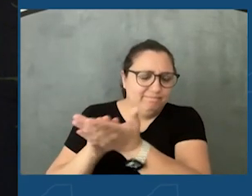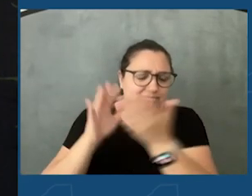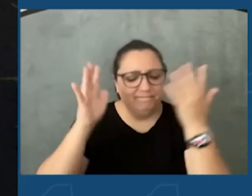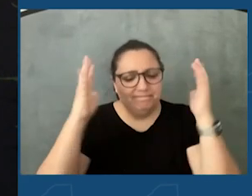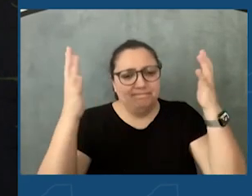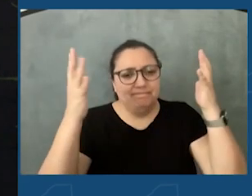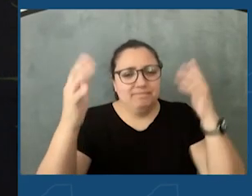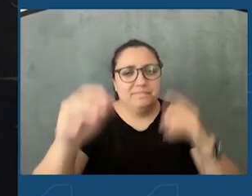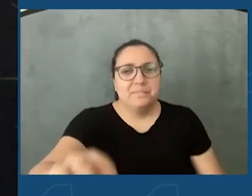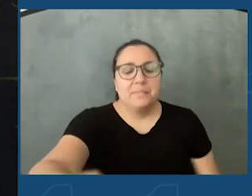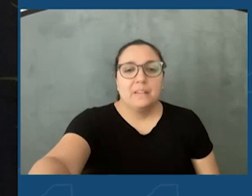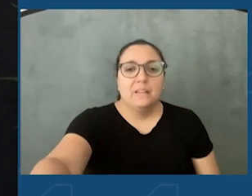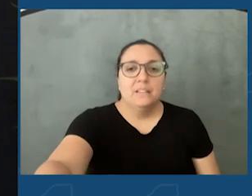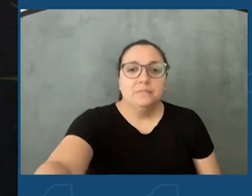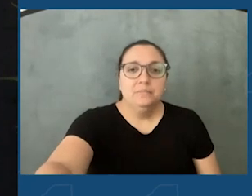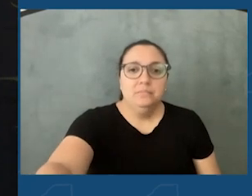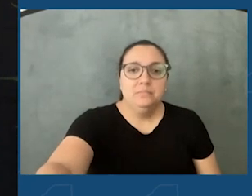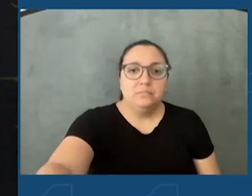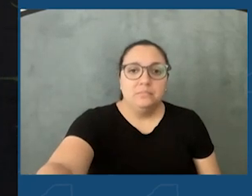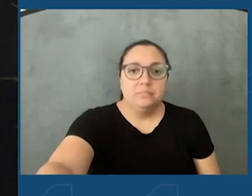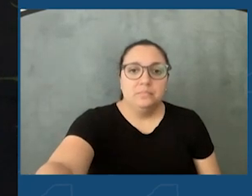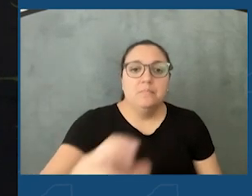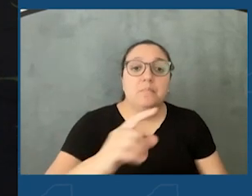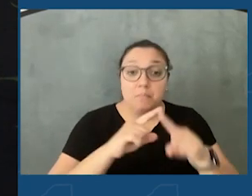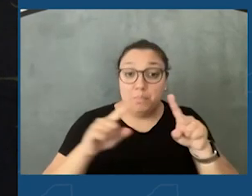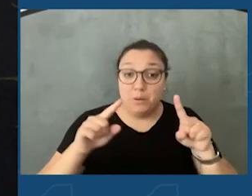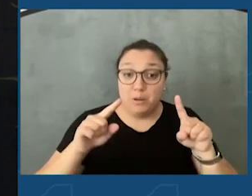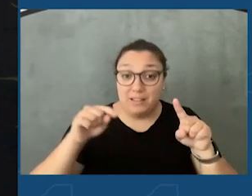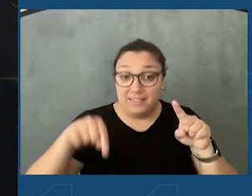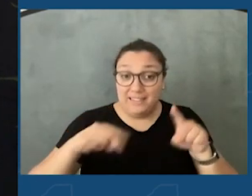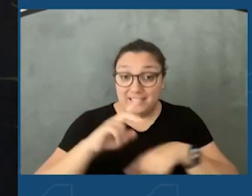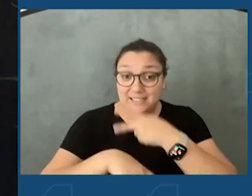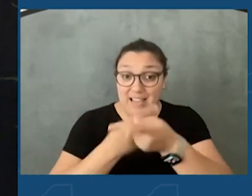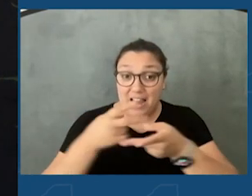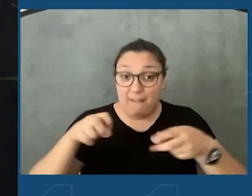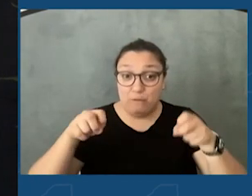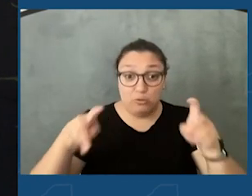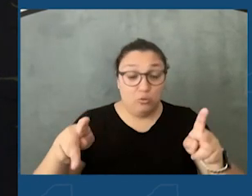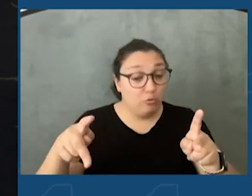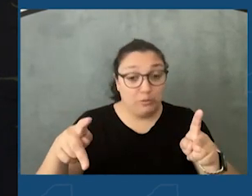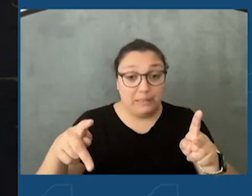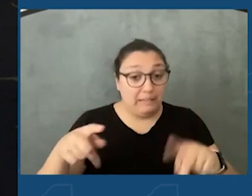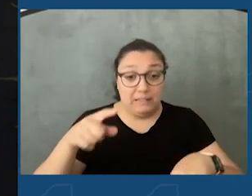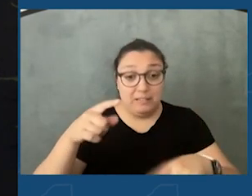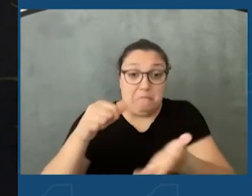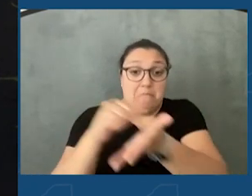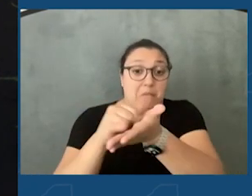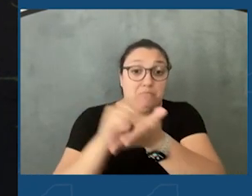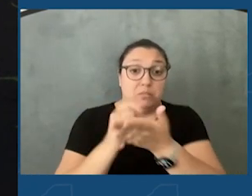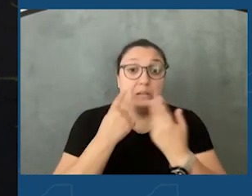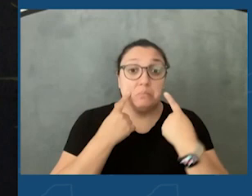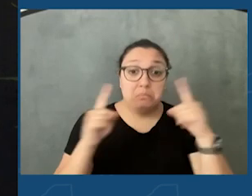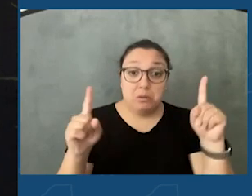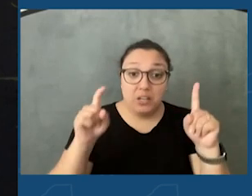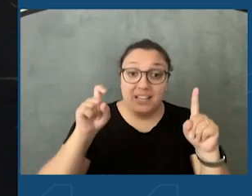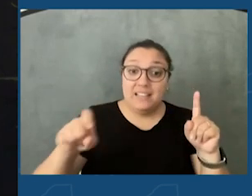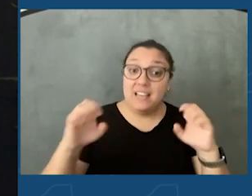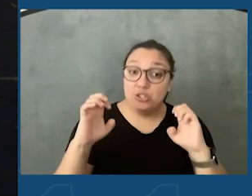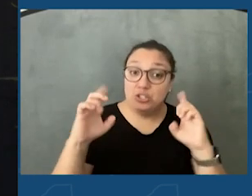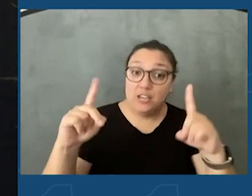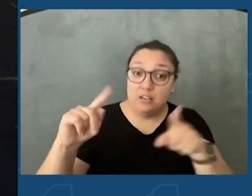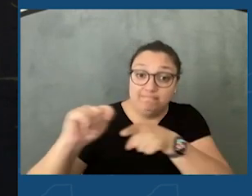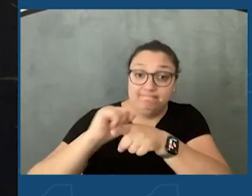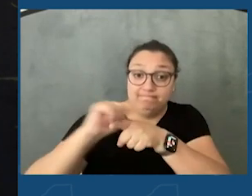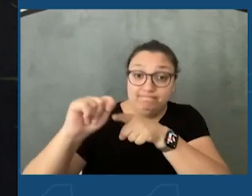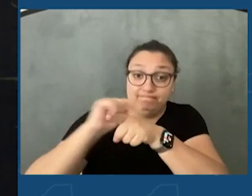But opportunities like this don't work if we don't have the educated, trained workforce, and that's for our